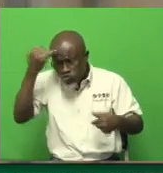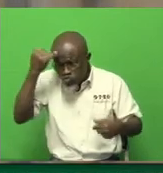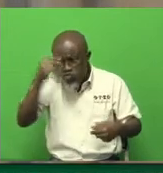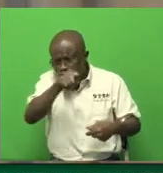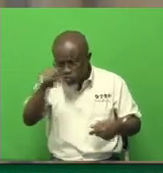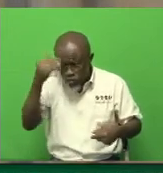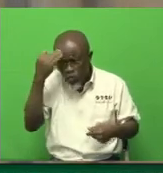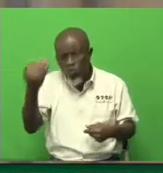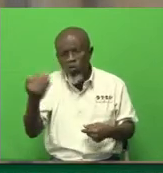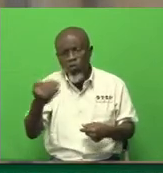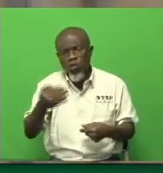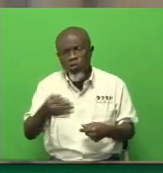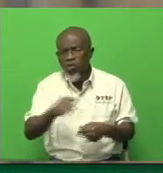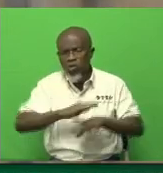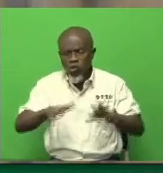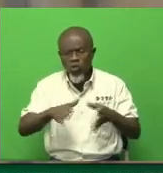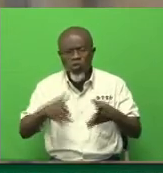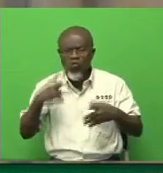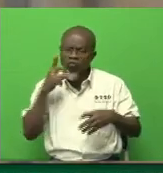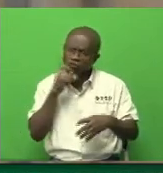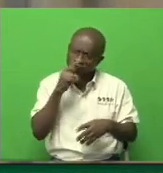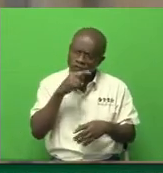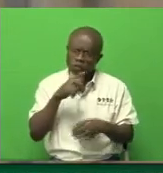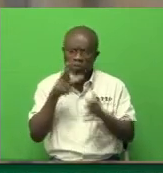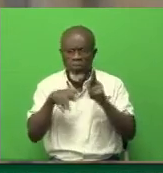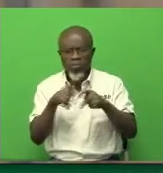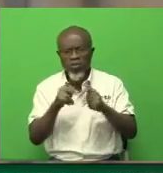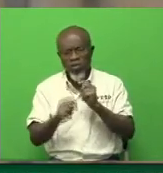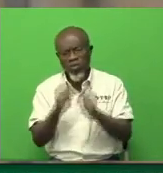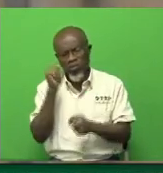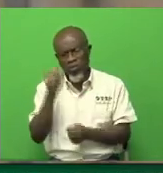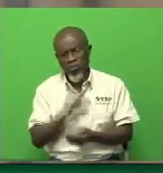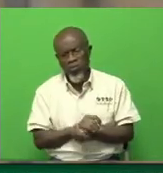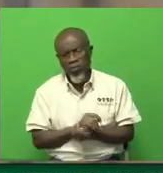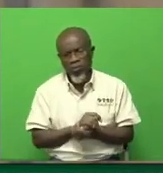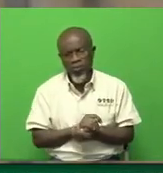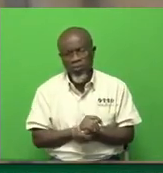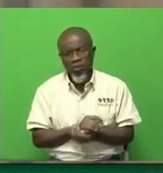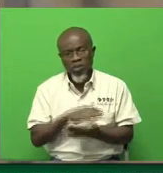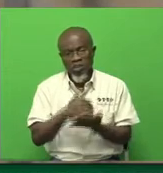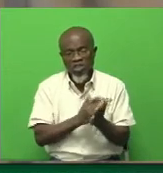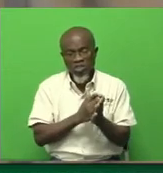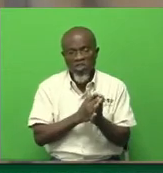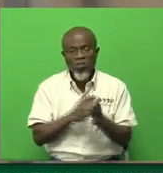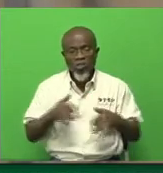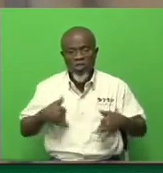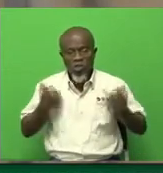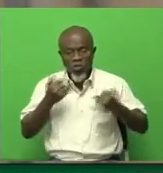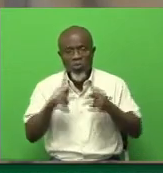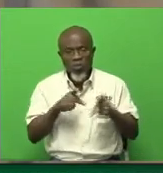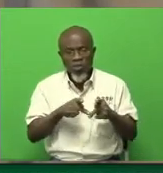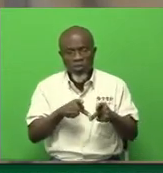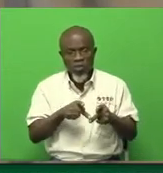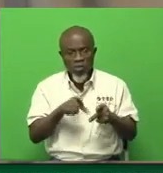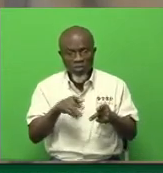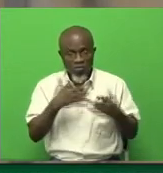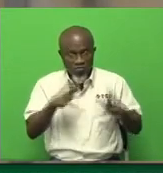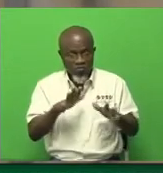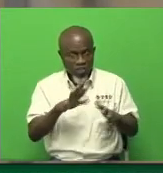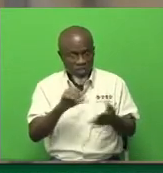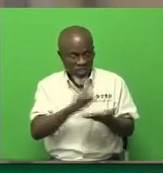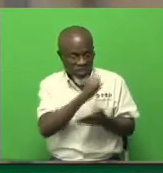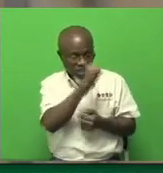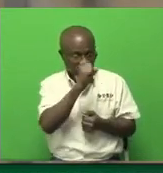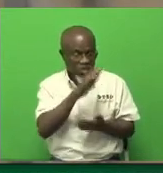we will supply more some of our young people you have to work after form five that's the reality